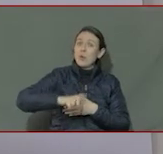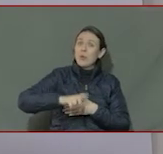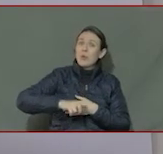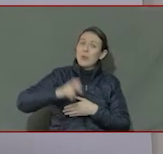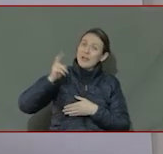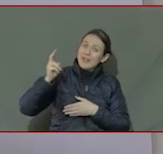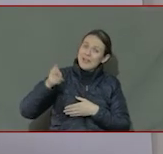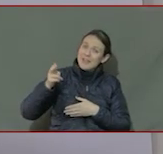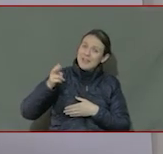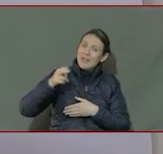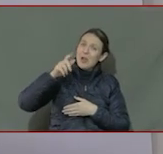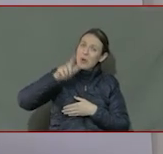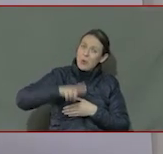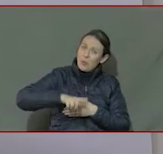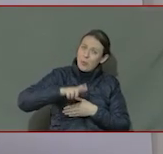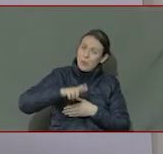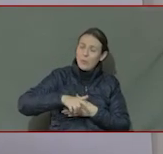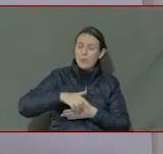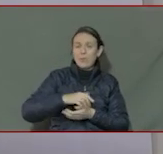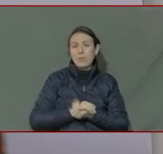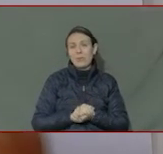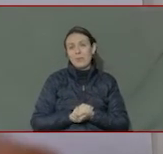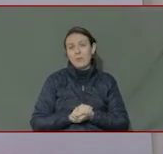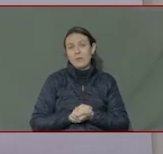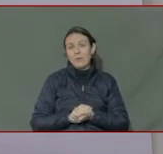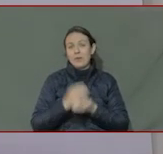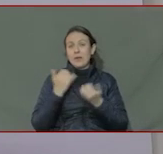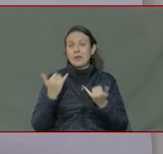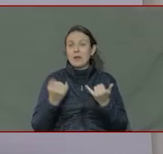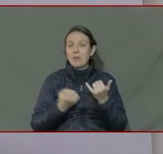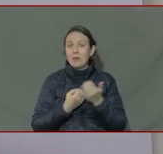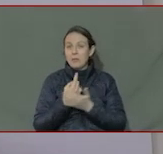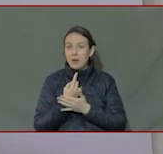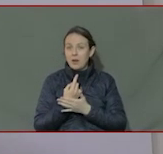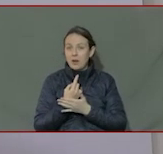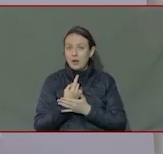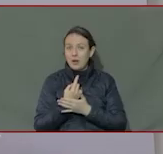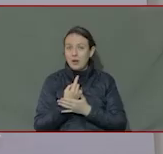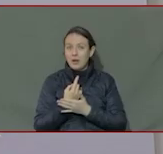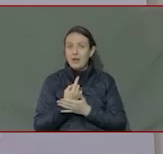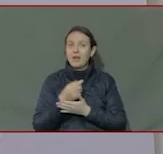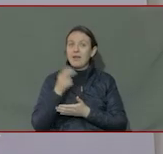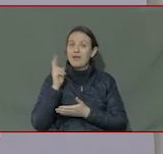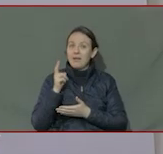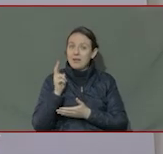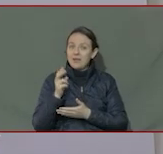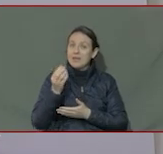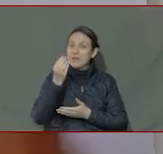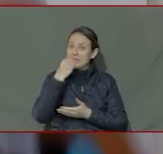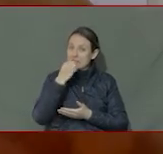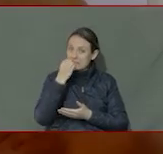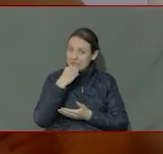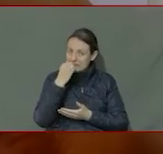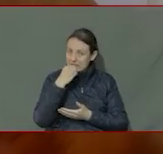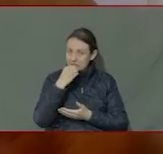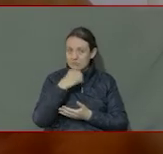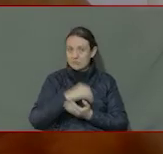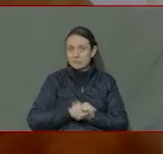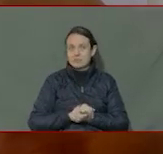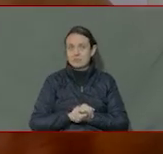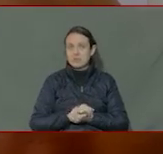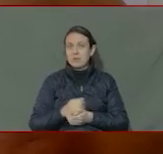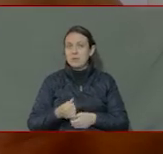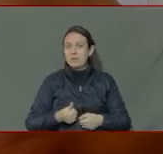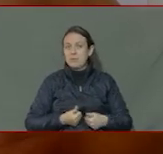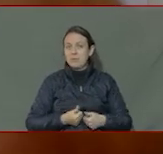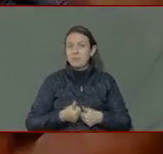Too low. Now what must happen? The person must now eat. There is eating. Now it goes to normal,